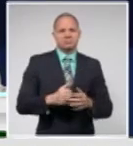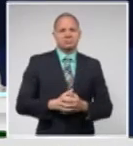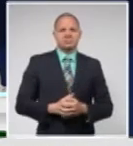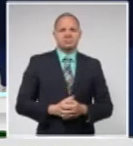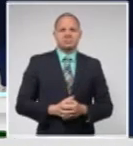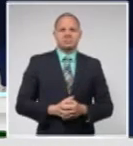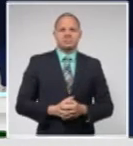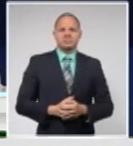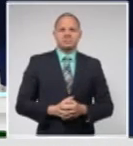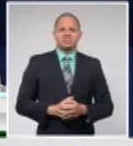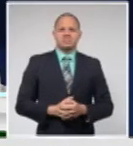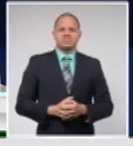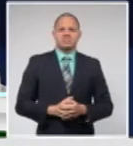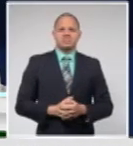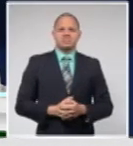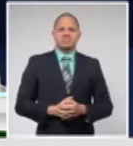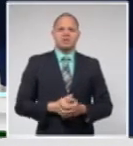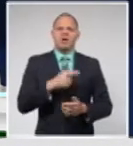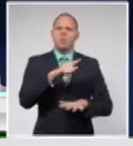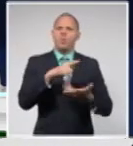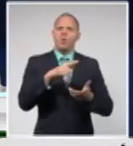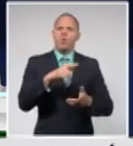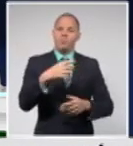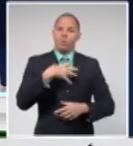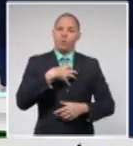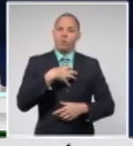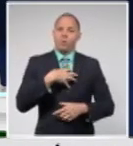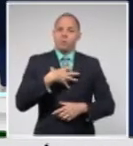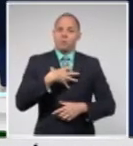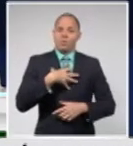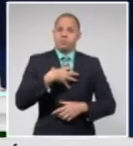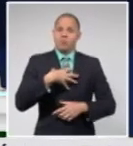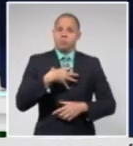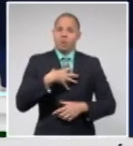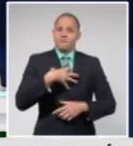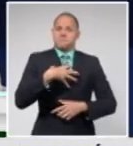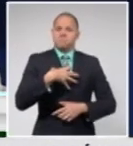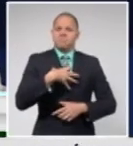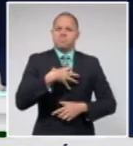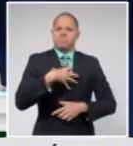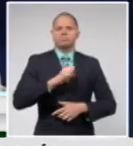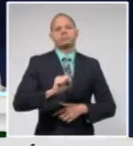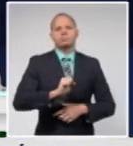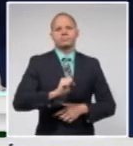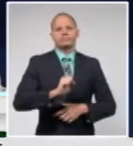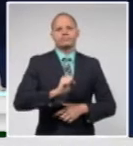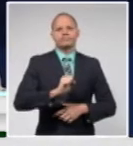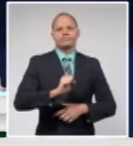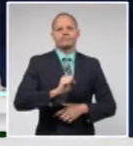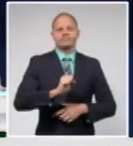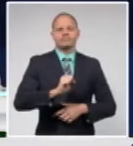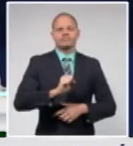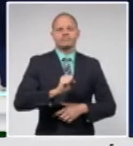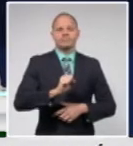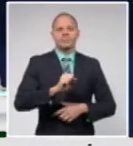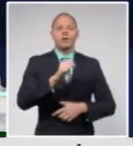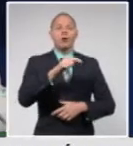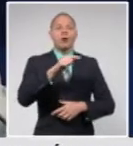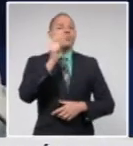the first place for being a confirmed case contact and presented some manifestations after being in the isolation